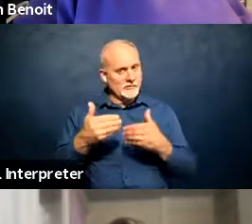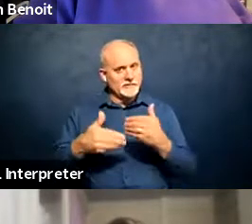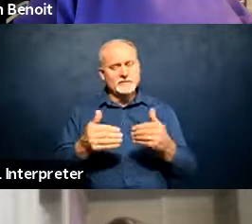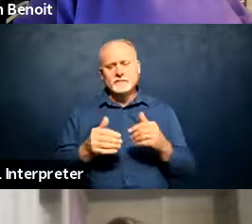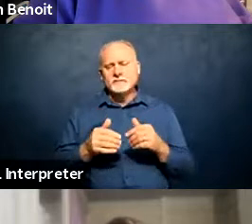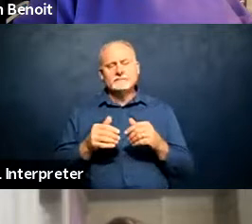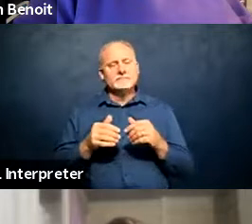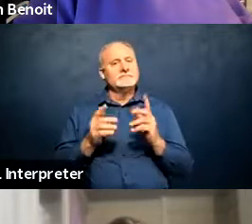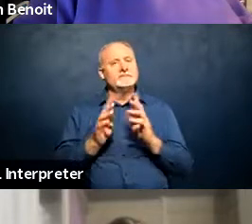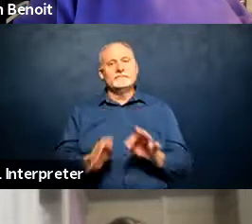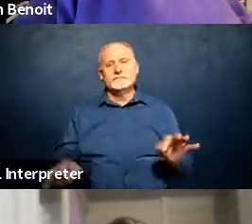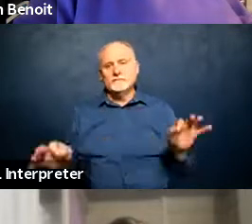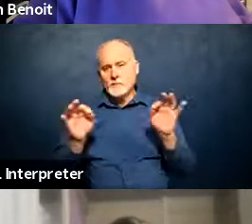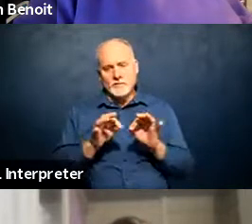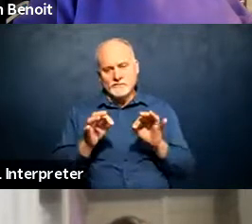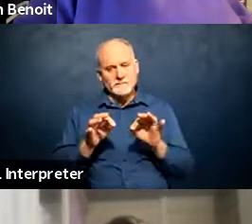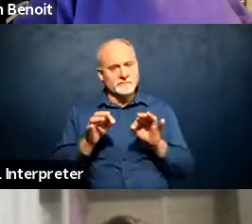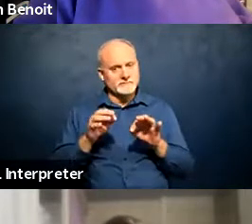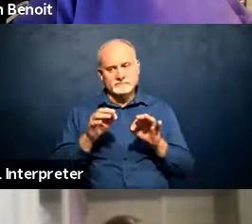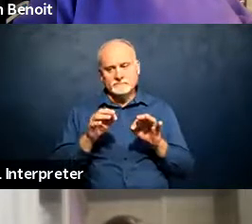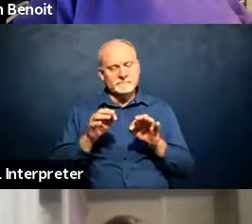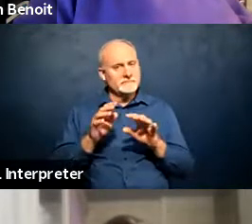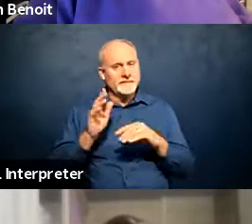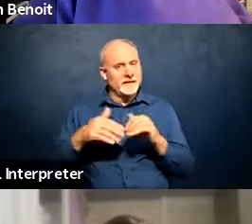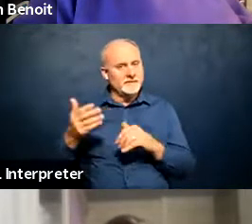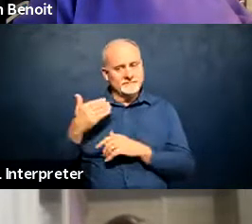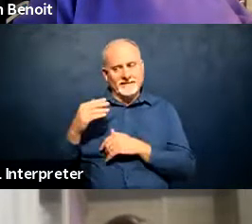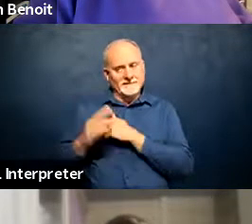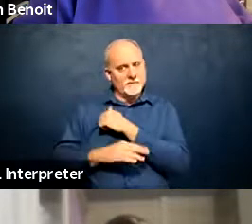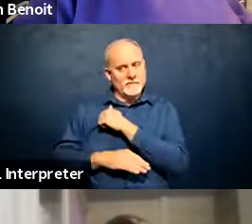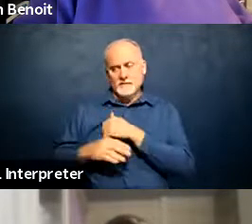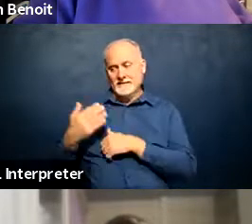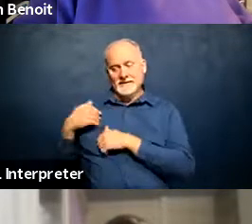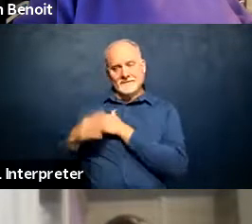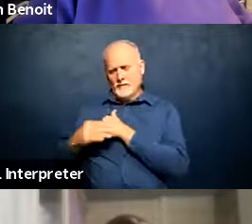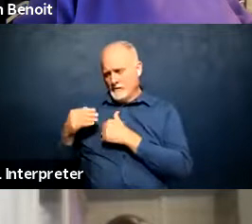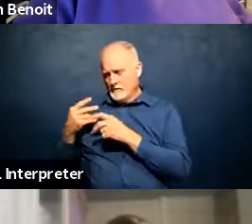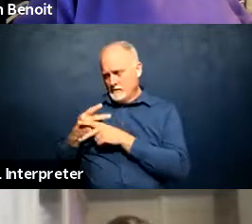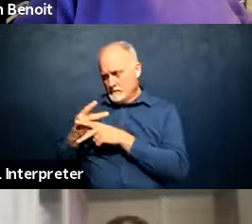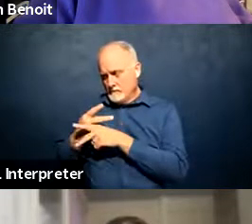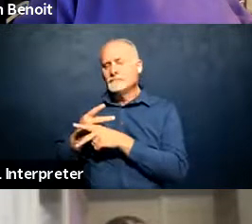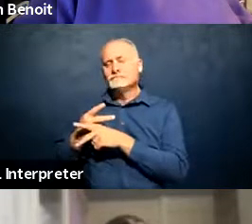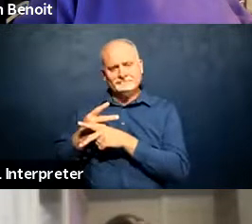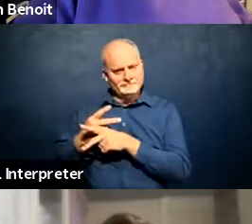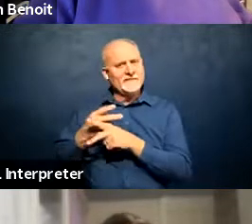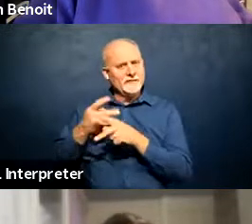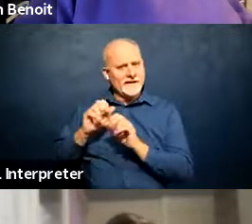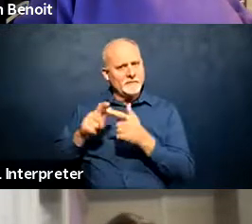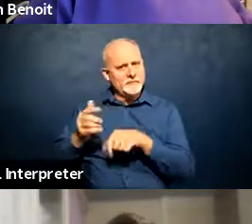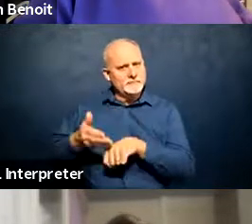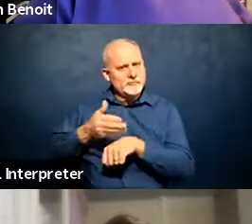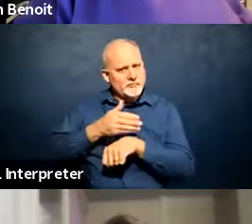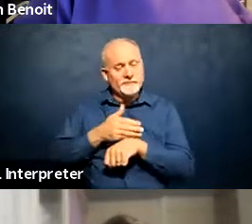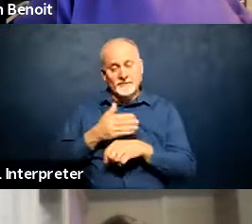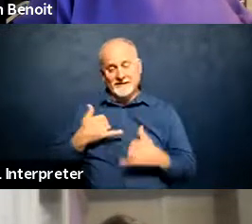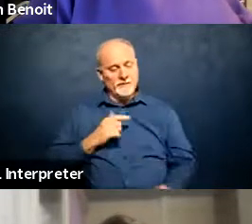more significant than they were in the fall. And again, we use the evidence from the fall to make better decisions about how to do that testing. And I'm going to turn it